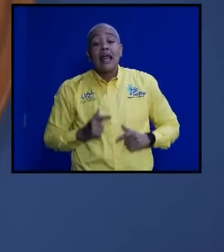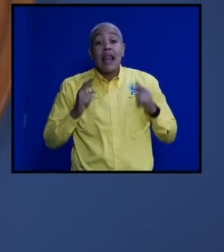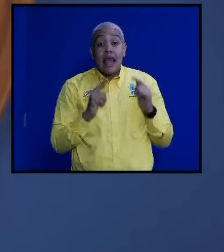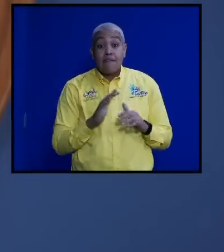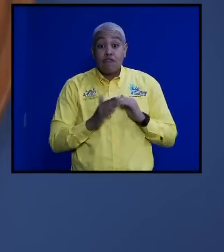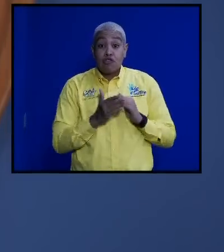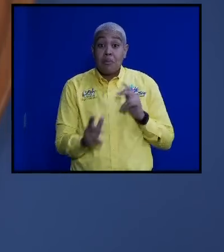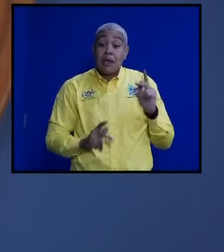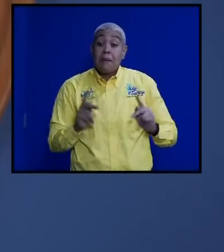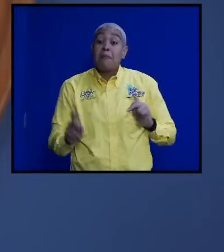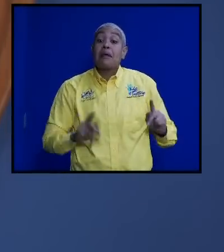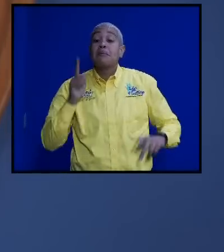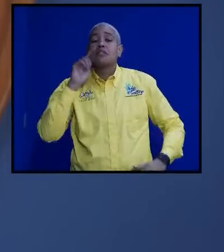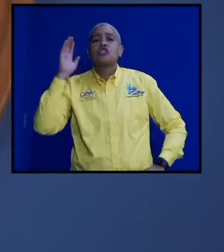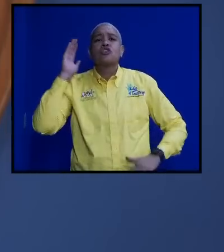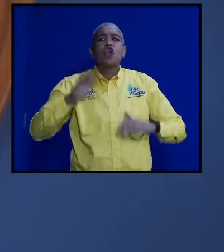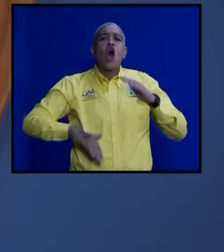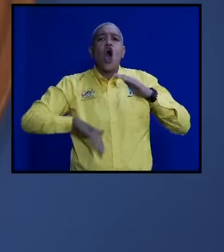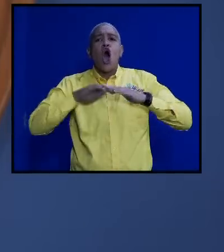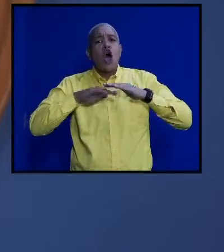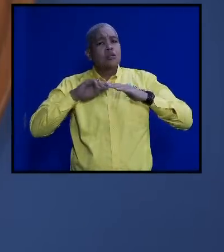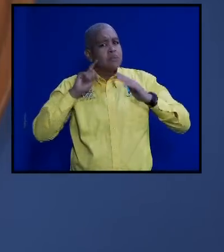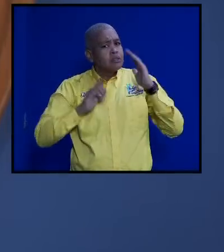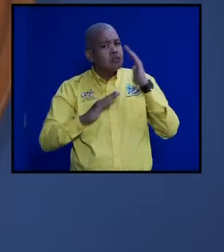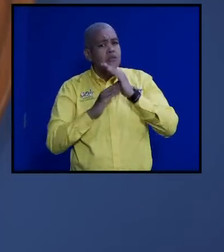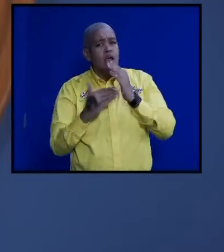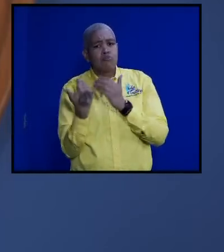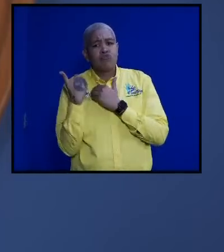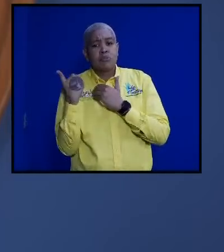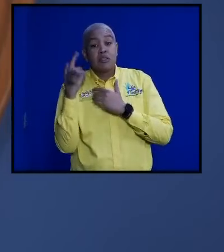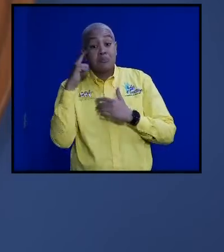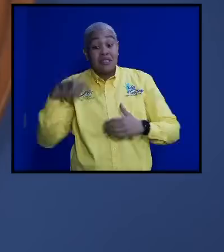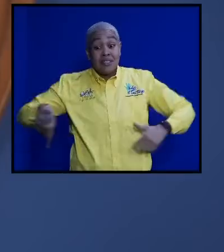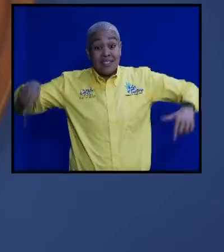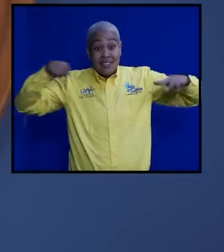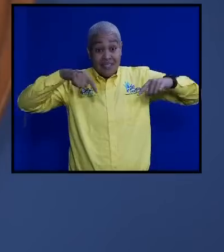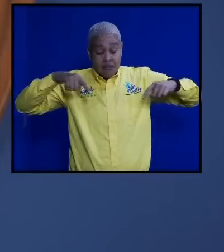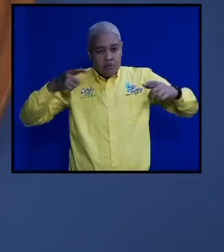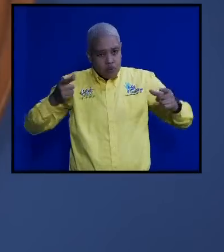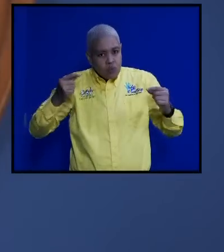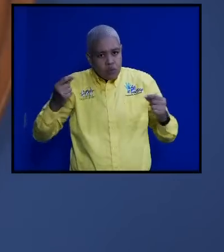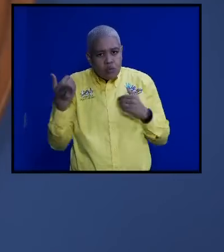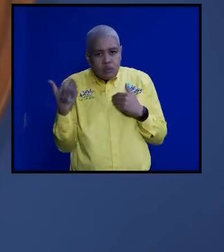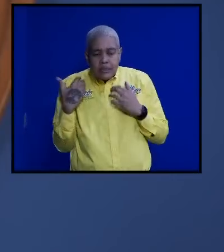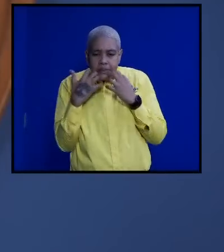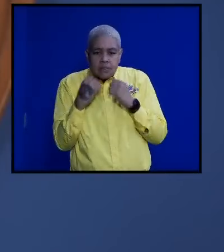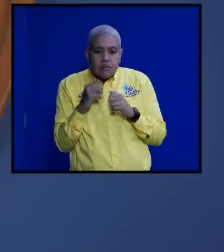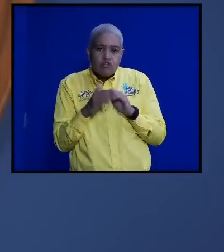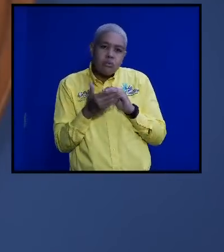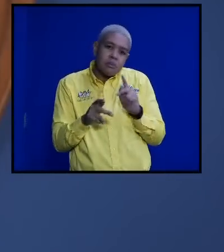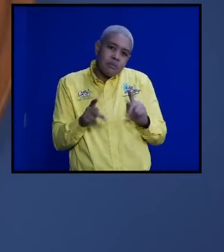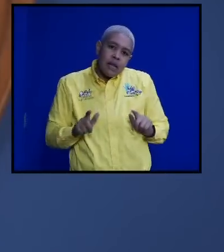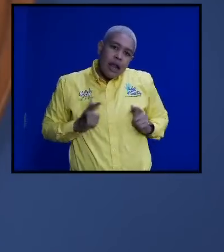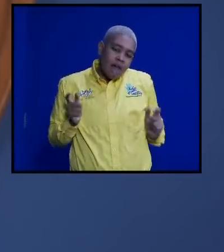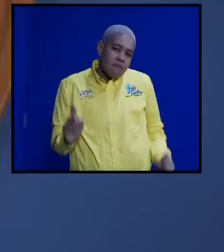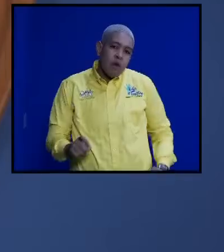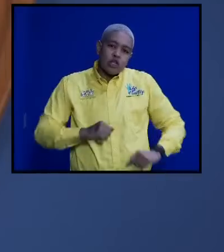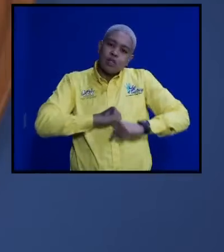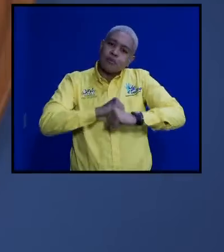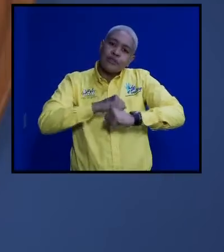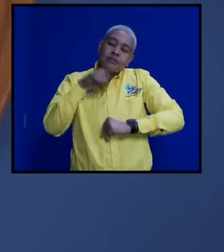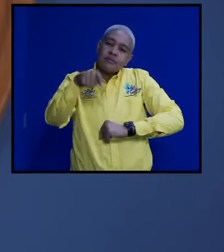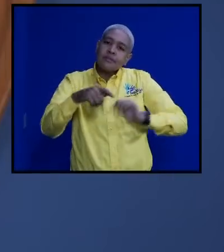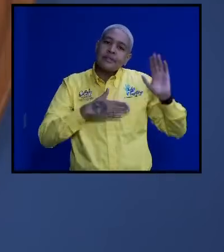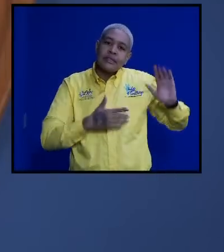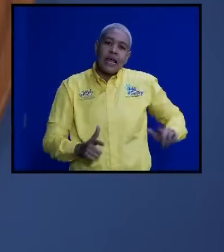Jamaicans is the ultimate responsibility of the executive, and we will continue to do what is necessary to protect the lives of our citizens.